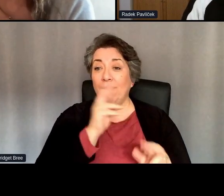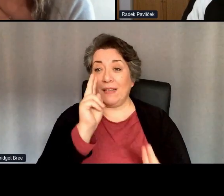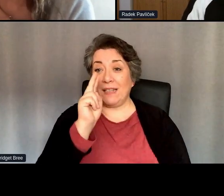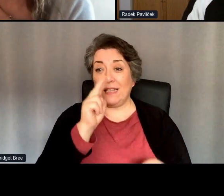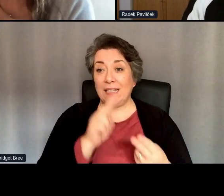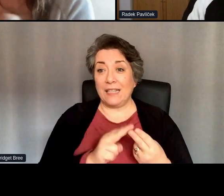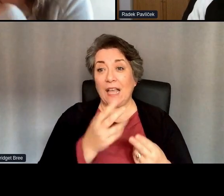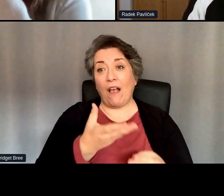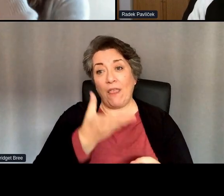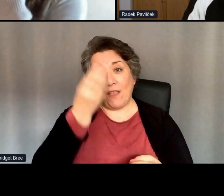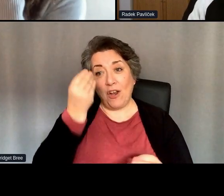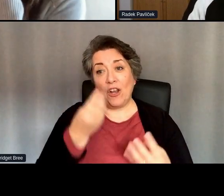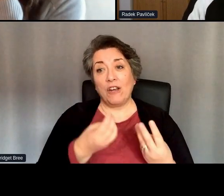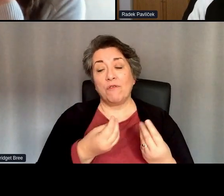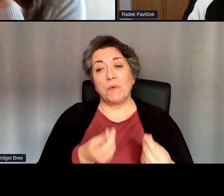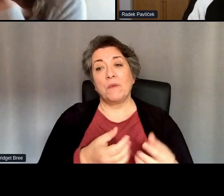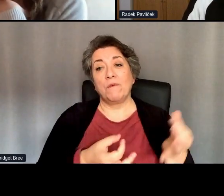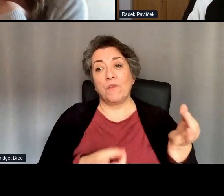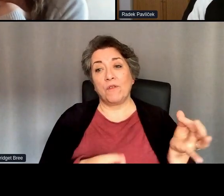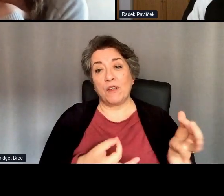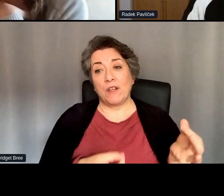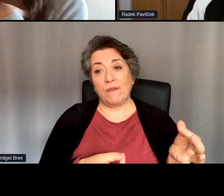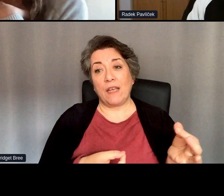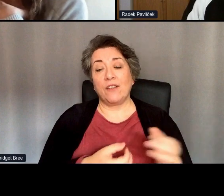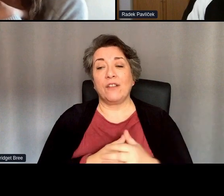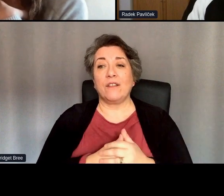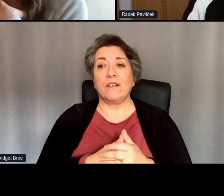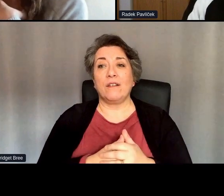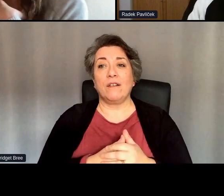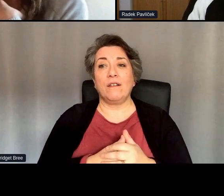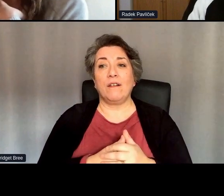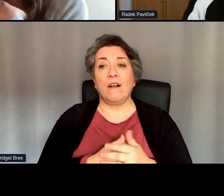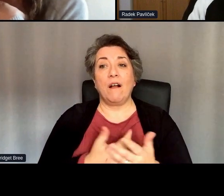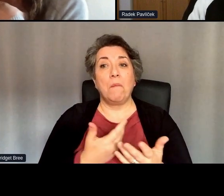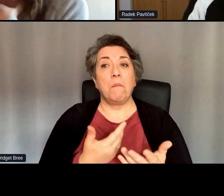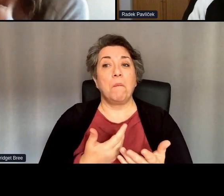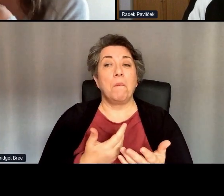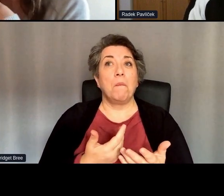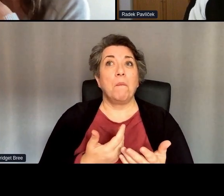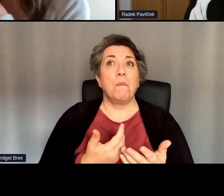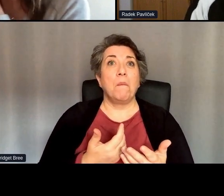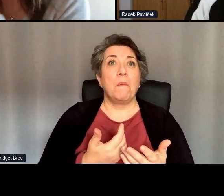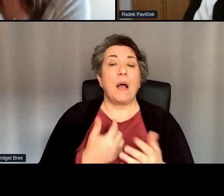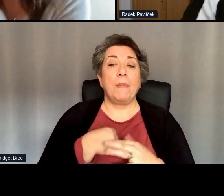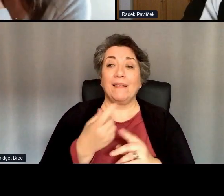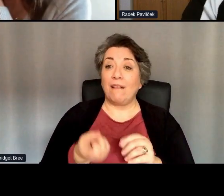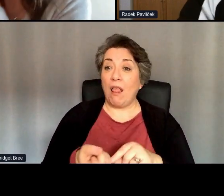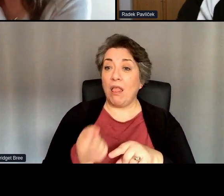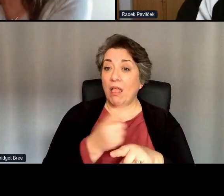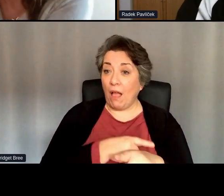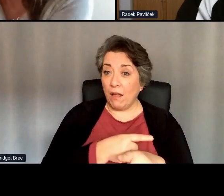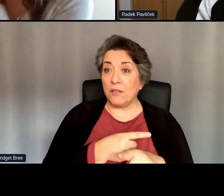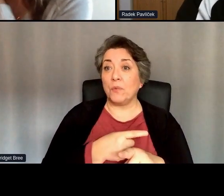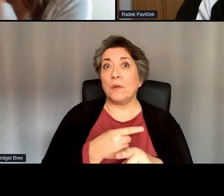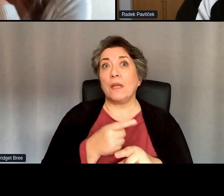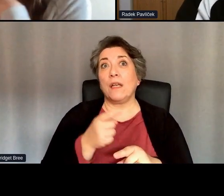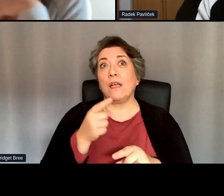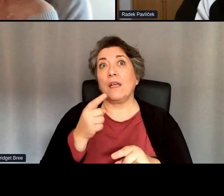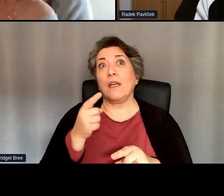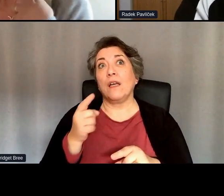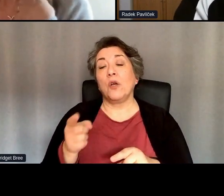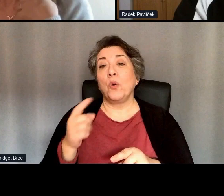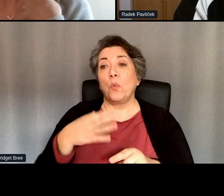the certifications. So I'm seeing now, we got a tender last week for the German government, and they already mentioned